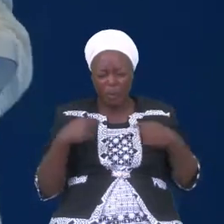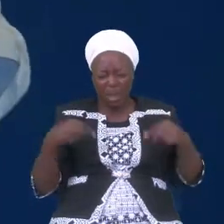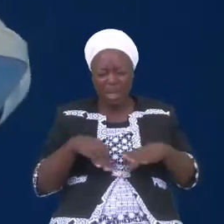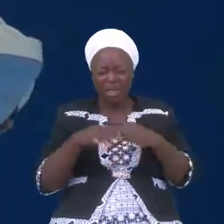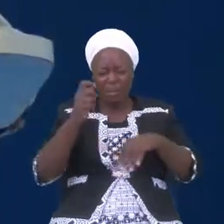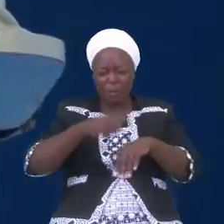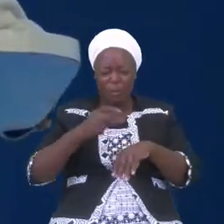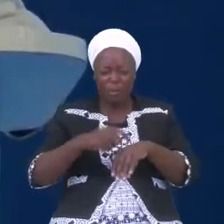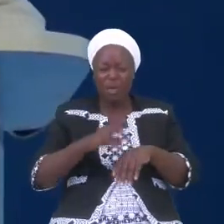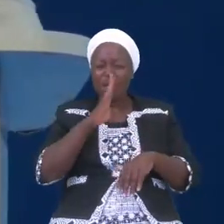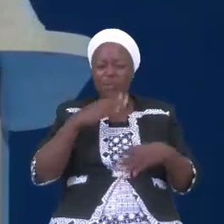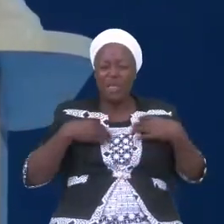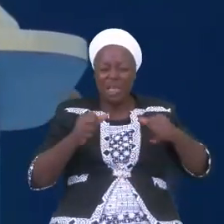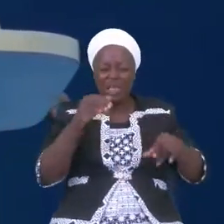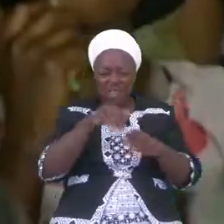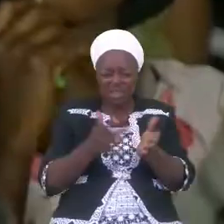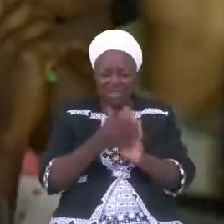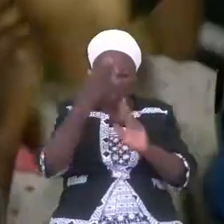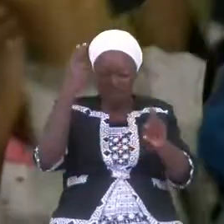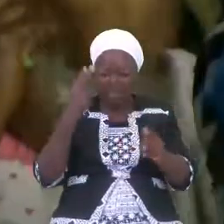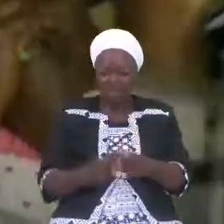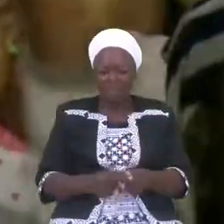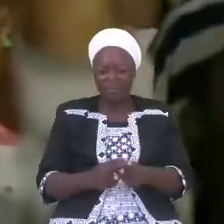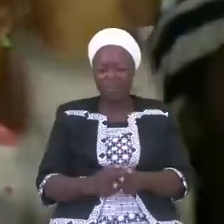in Jesus' name.